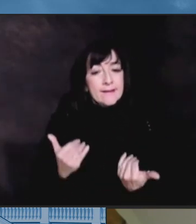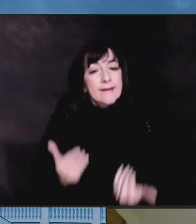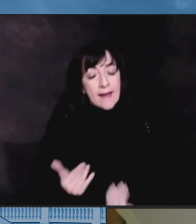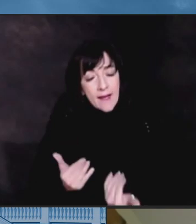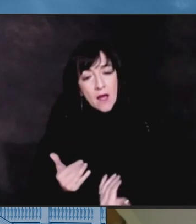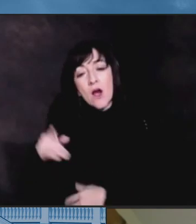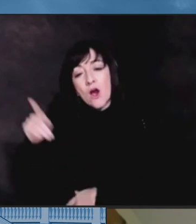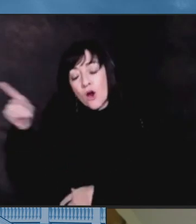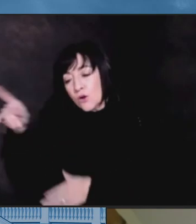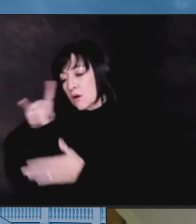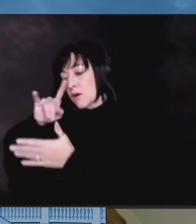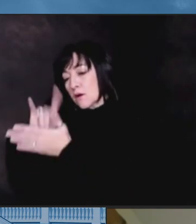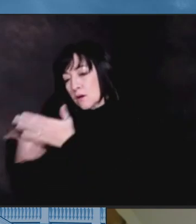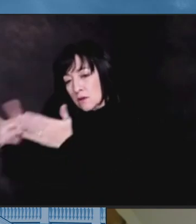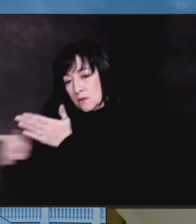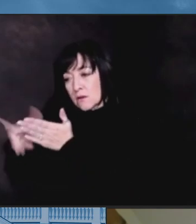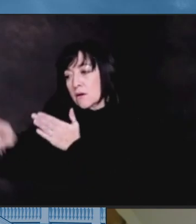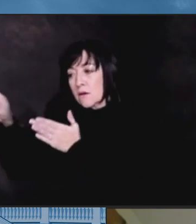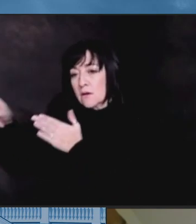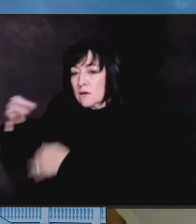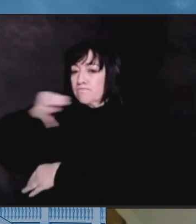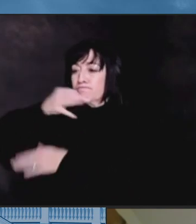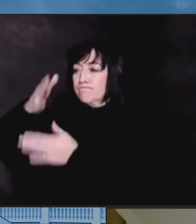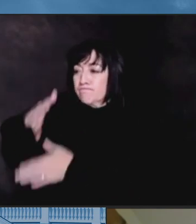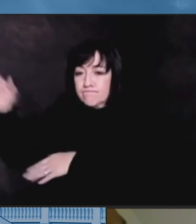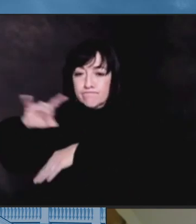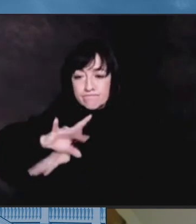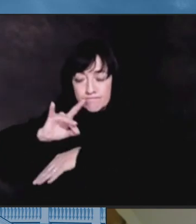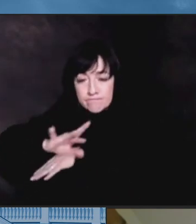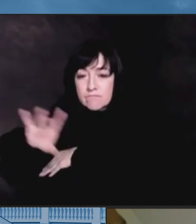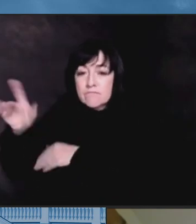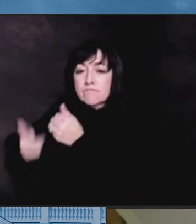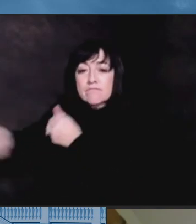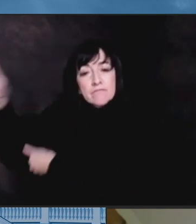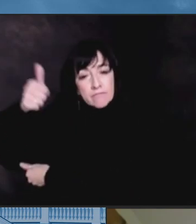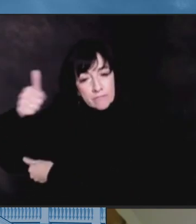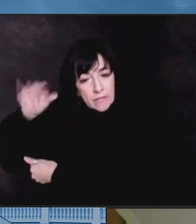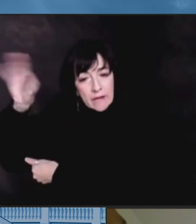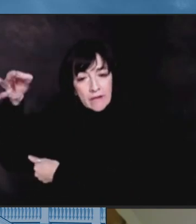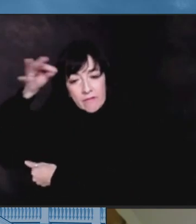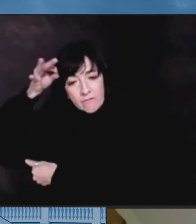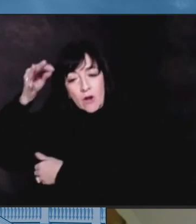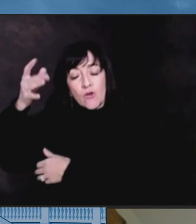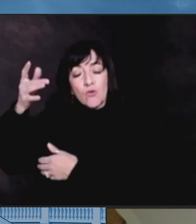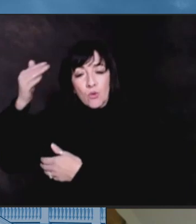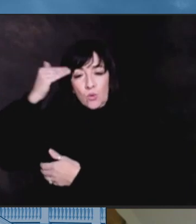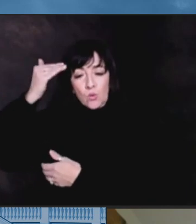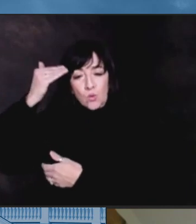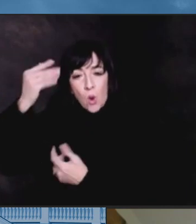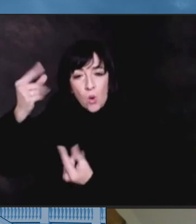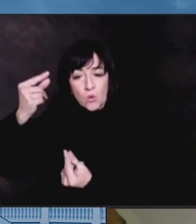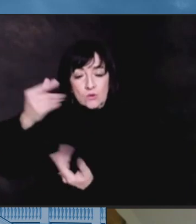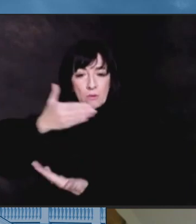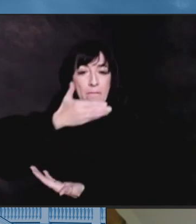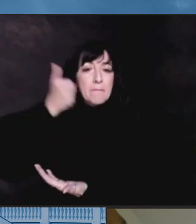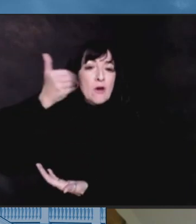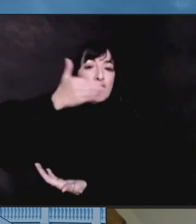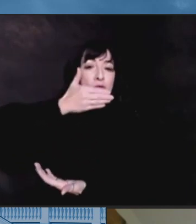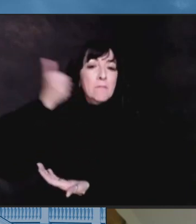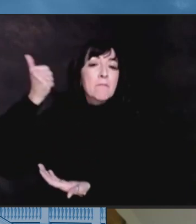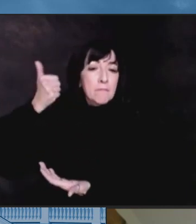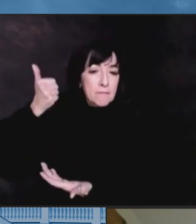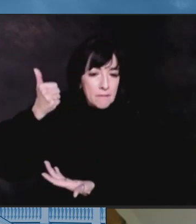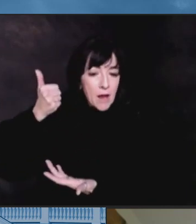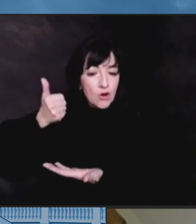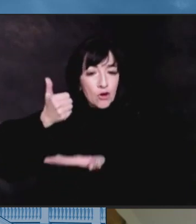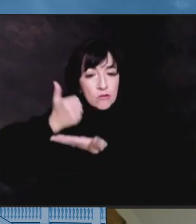used early on in the course of illness for somebody. And so we've been working with the hospitals on getting